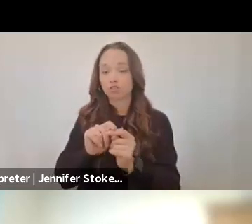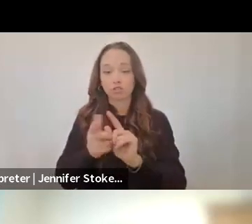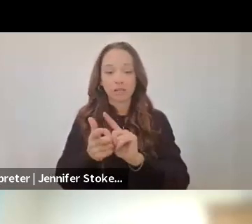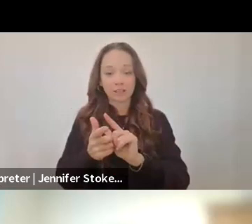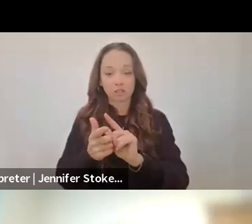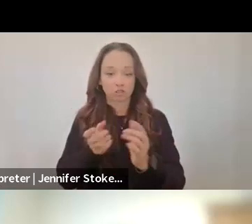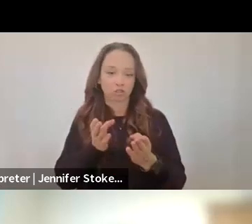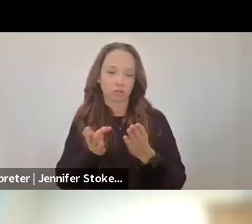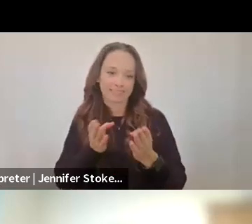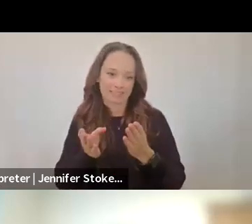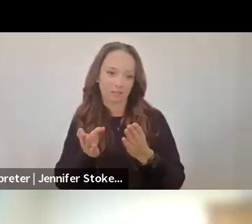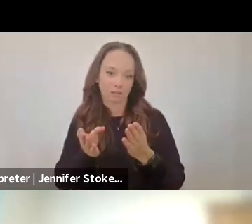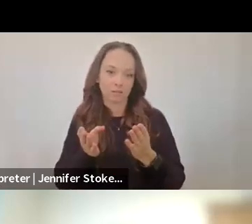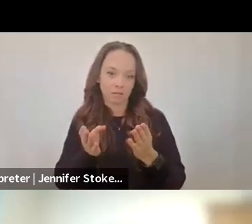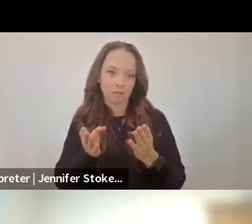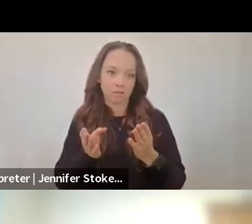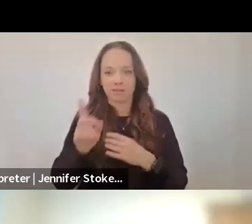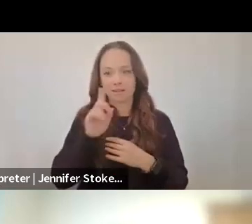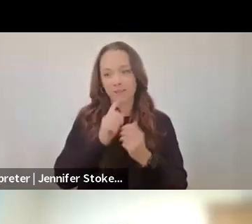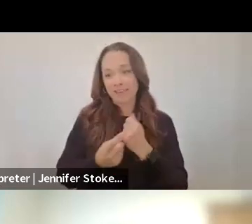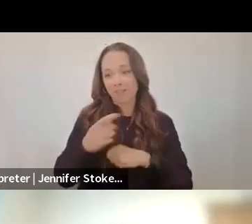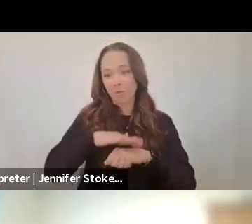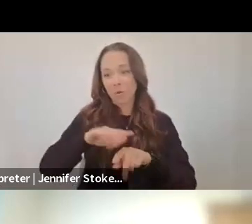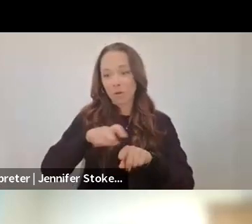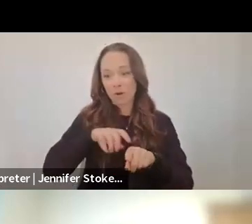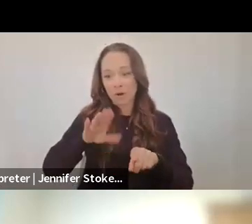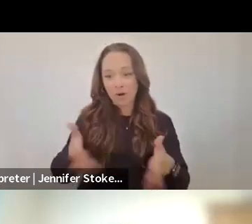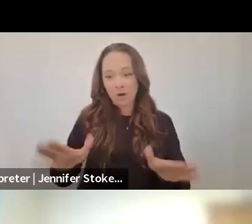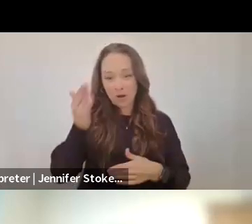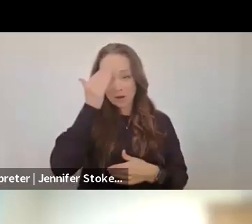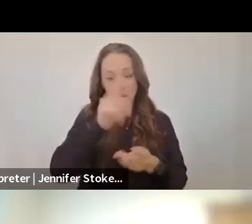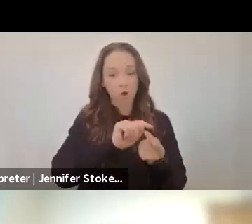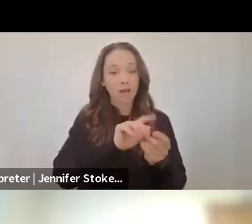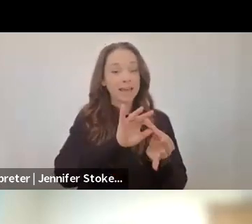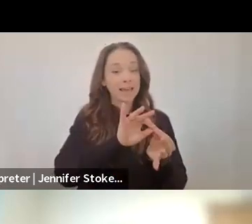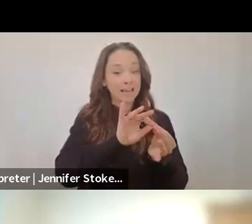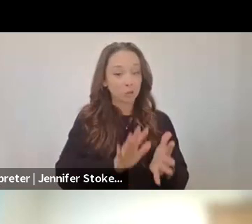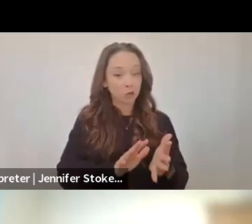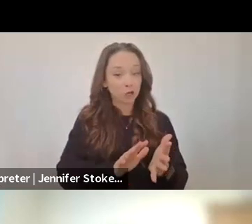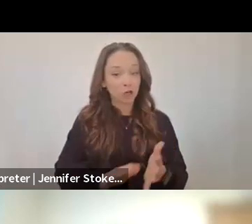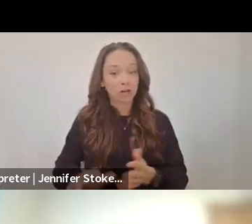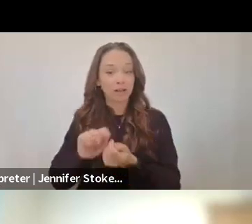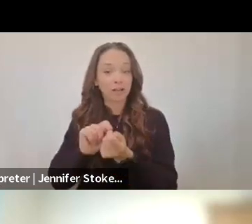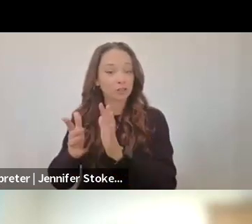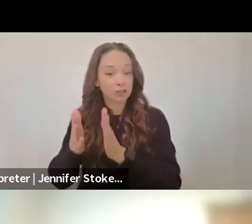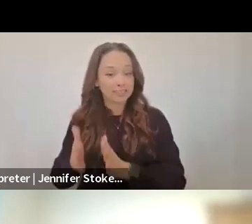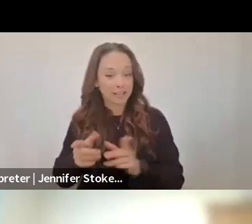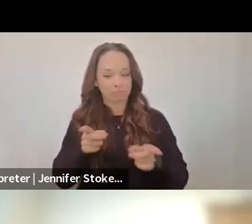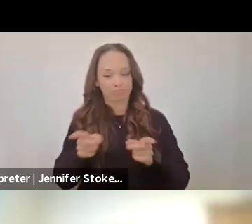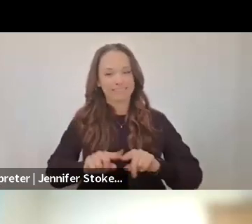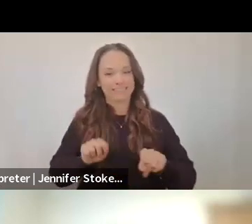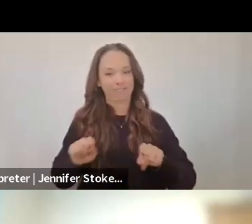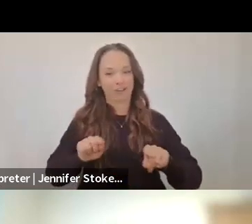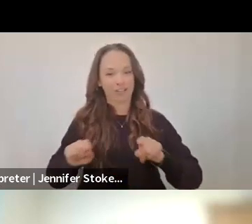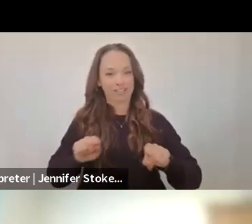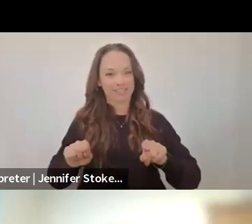services. And I think everybody on this call knows, but interpretation and translation services are two different things. They're